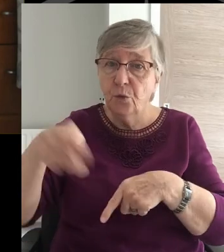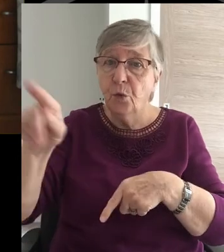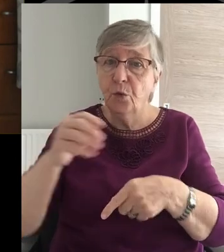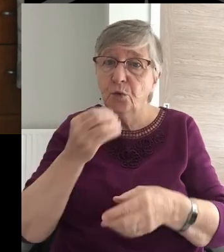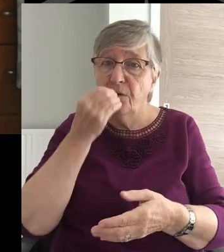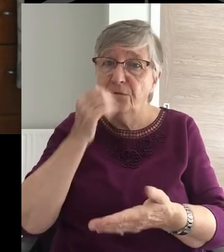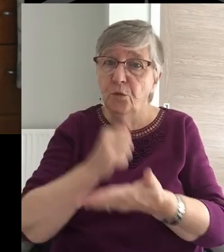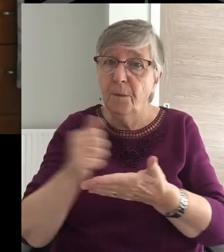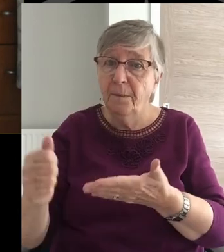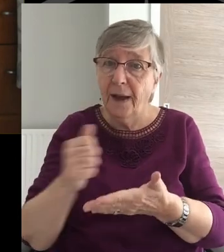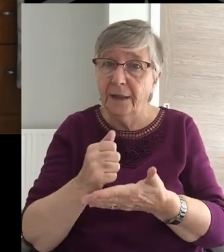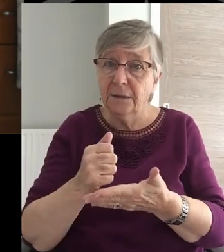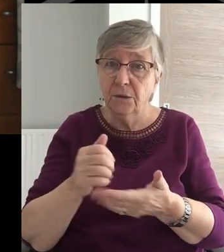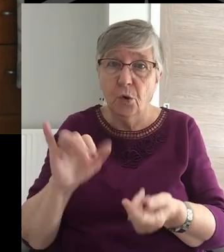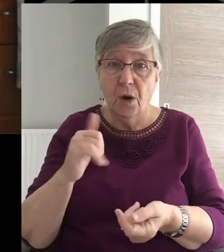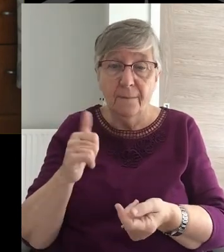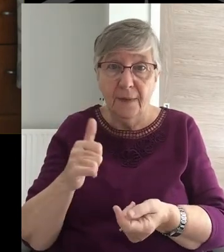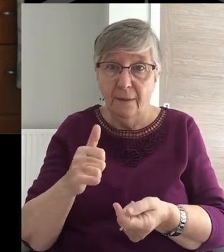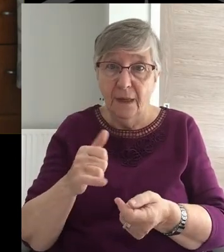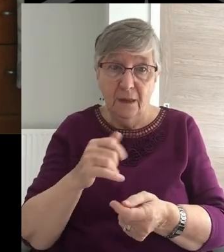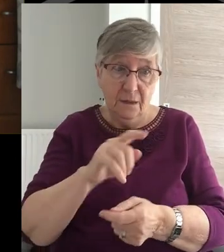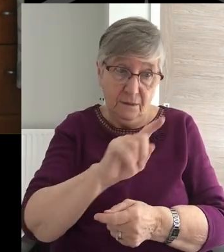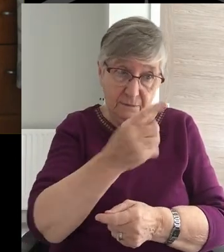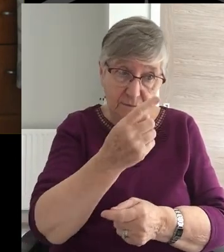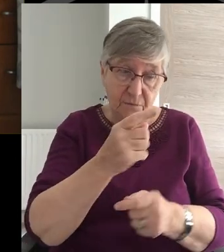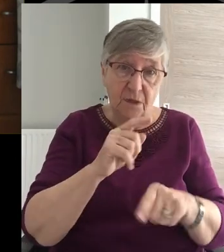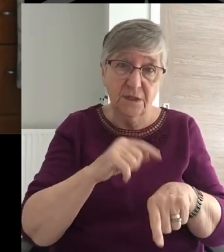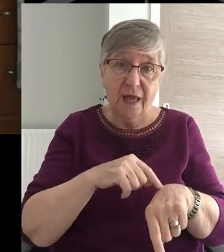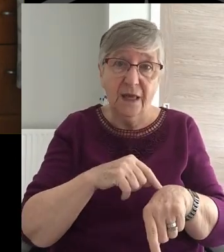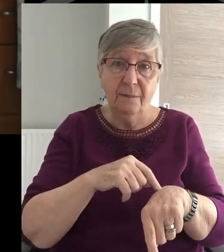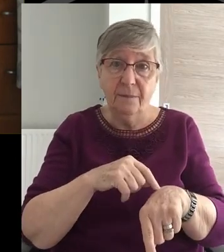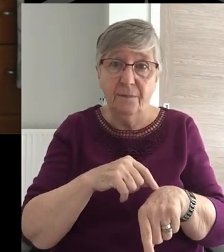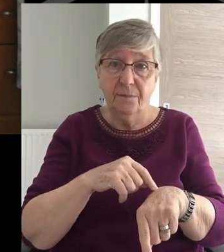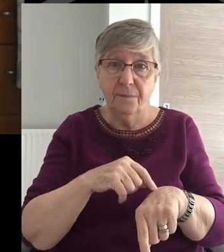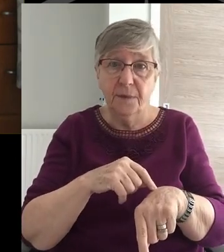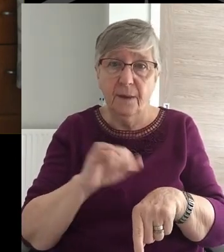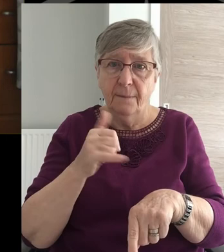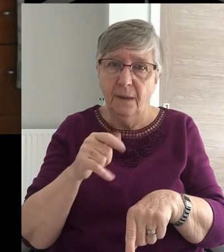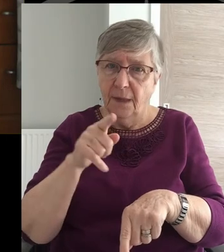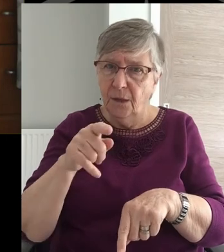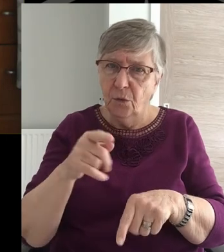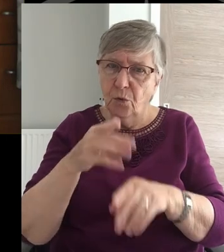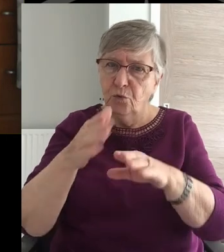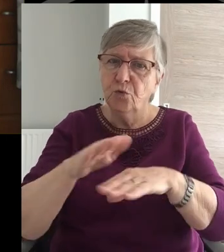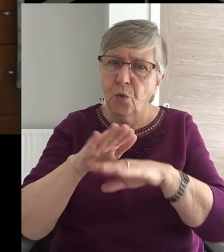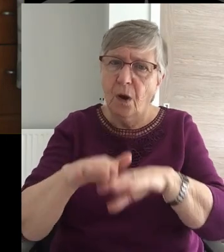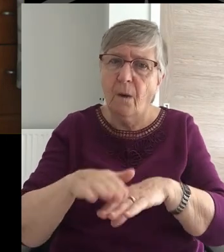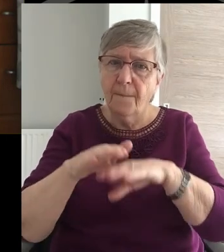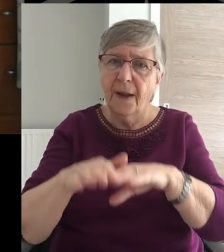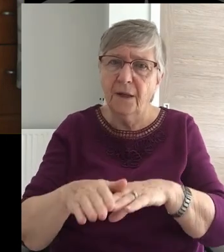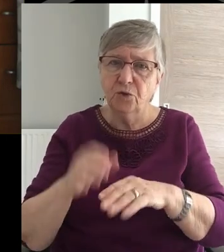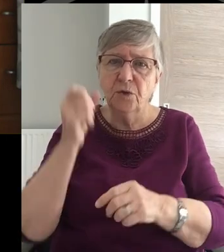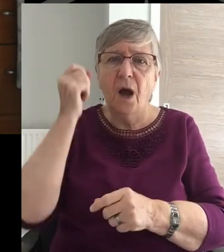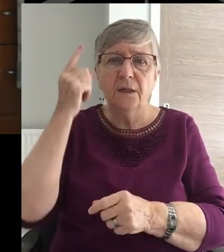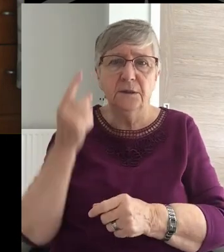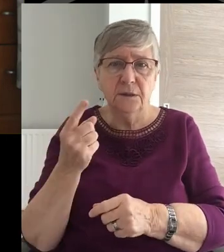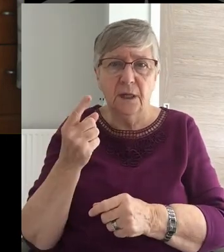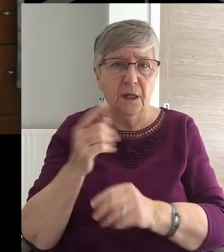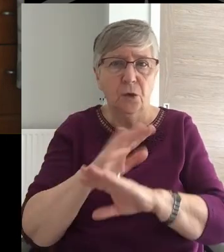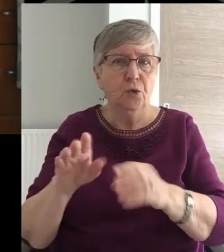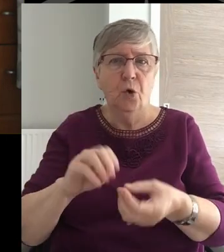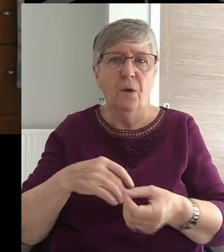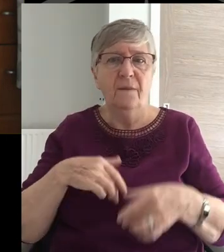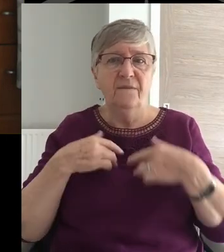or perhaps have had to rely on them for the first time. May they be shown compassion and understanding and not be made to